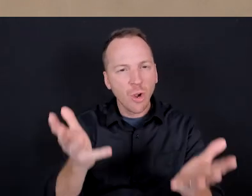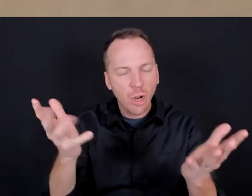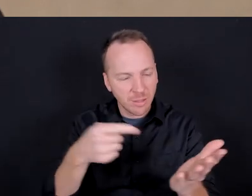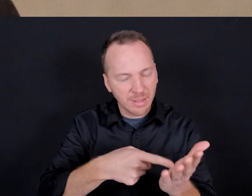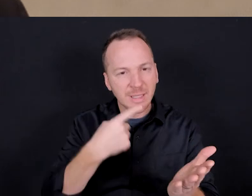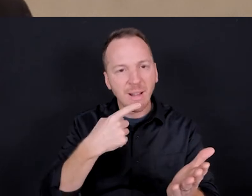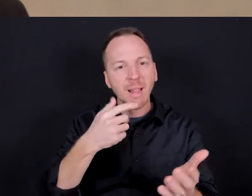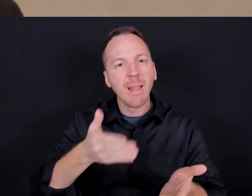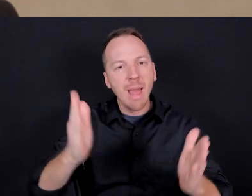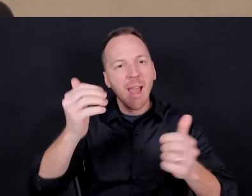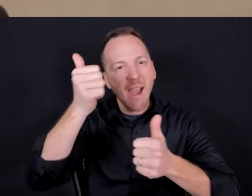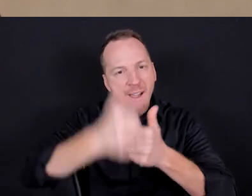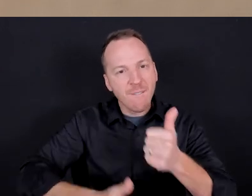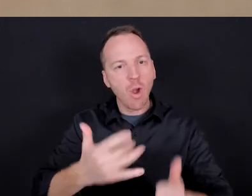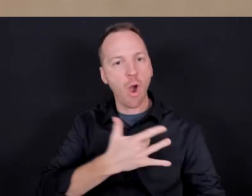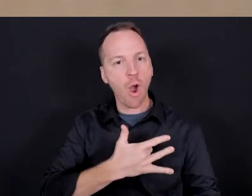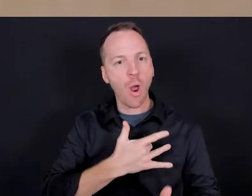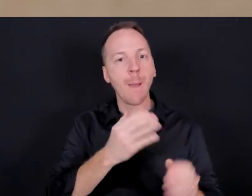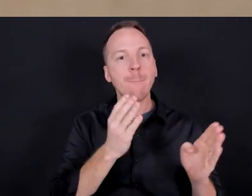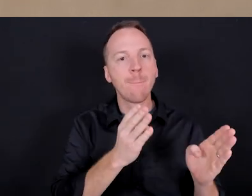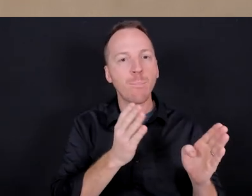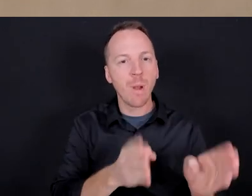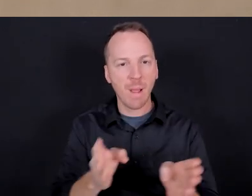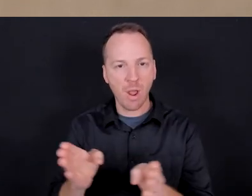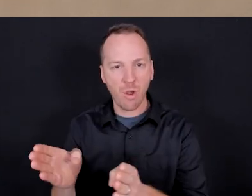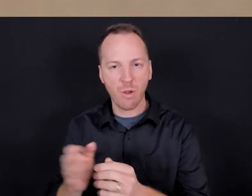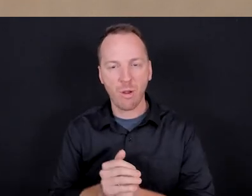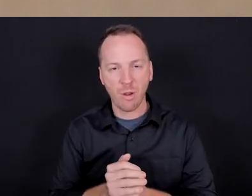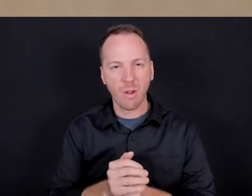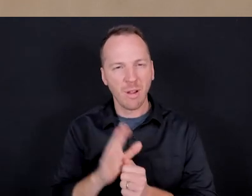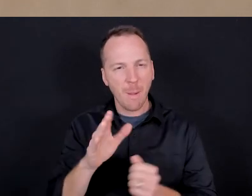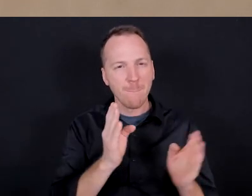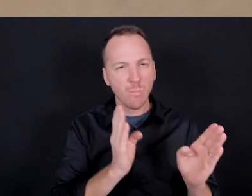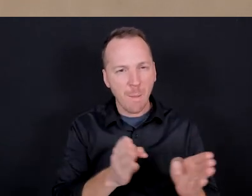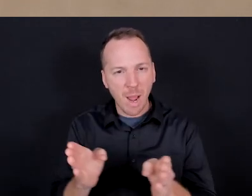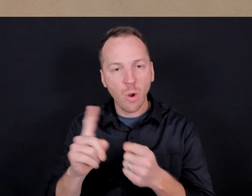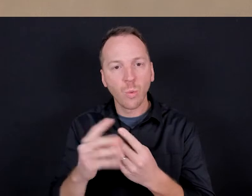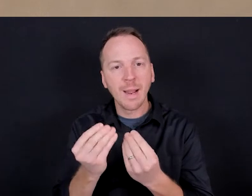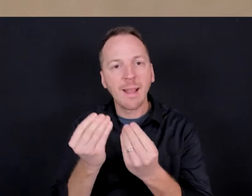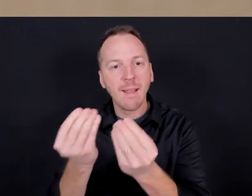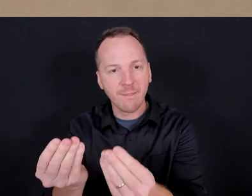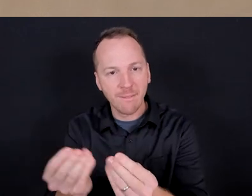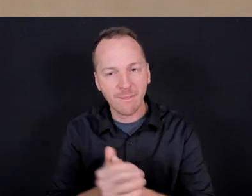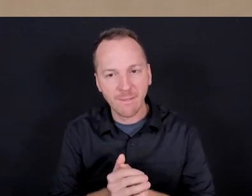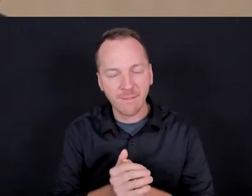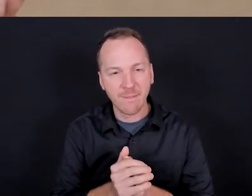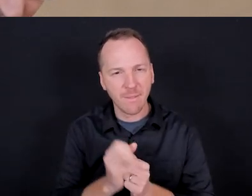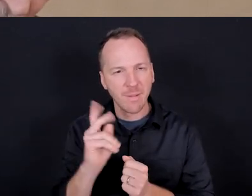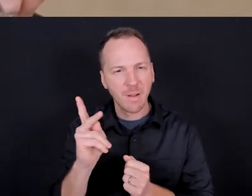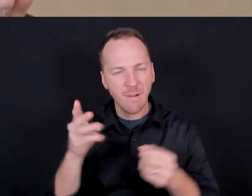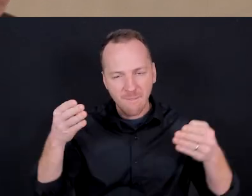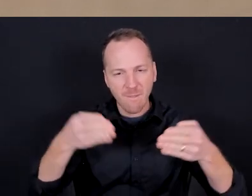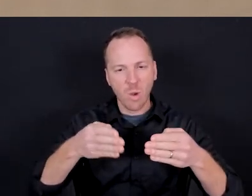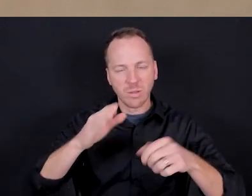let every heart prepare, as we're told to prepare to give. First of all, by